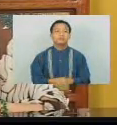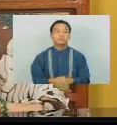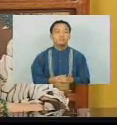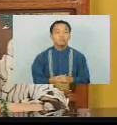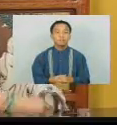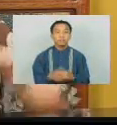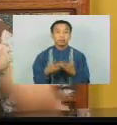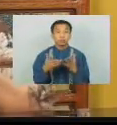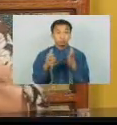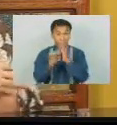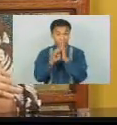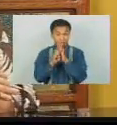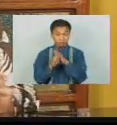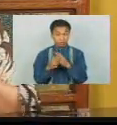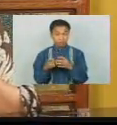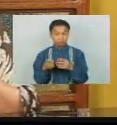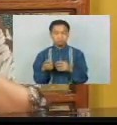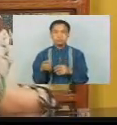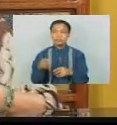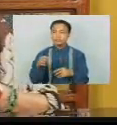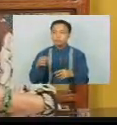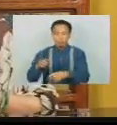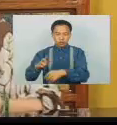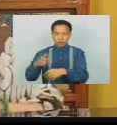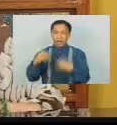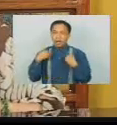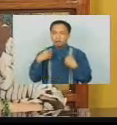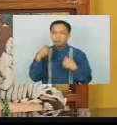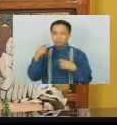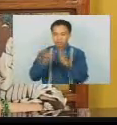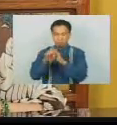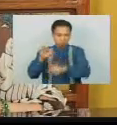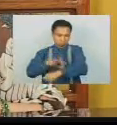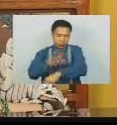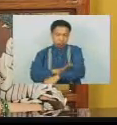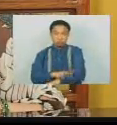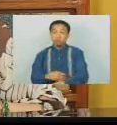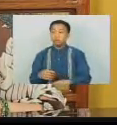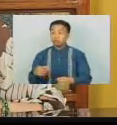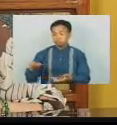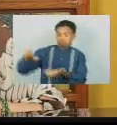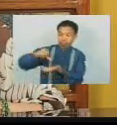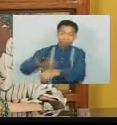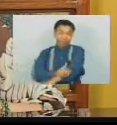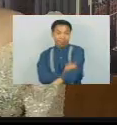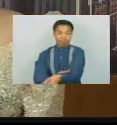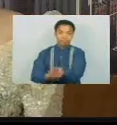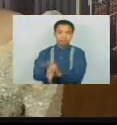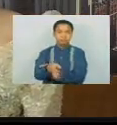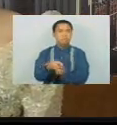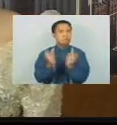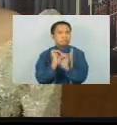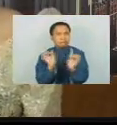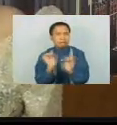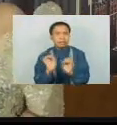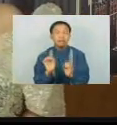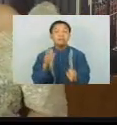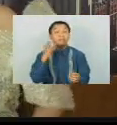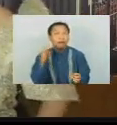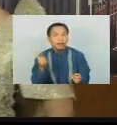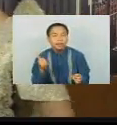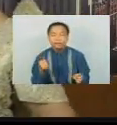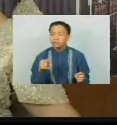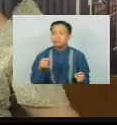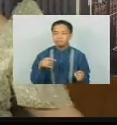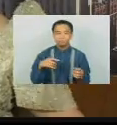problema maglagay ng mga insecticides kasi ayaw naman ng lamok sa kanila. Because Diba? of what they eat. Because of what they eat. Hindi